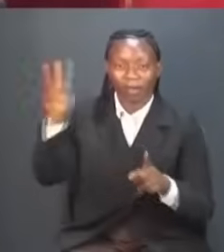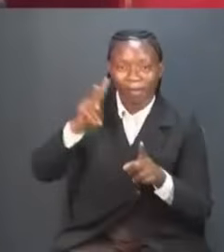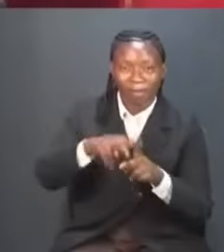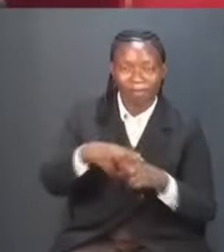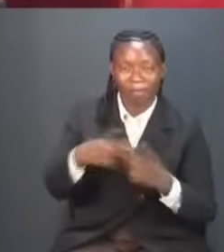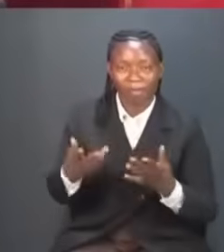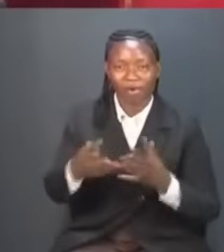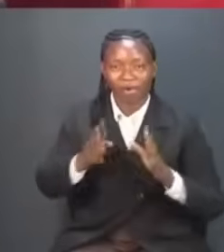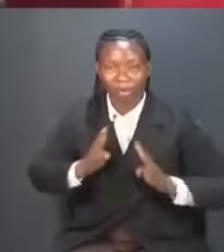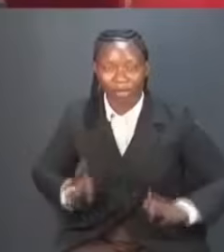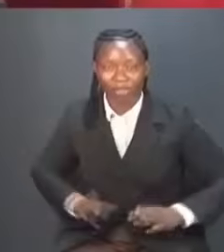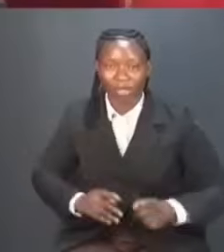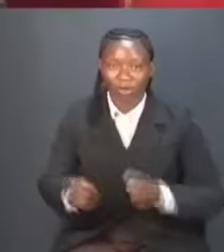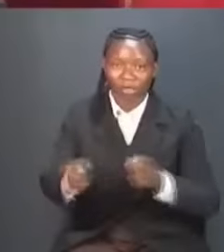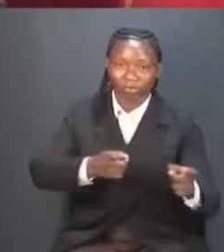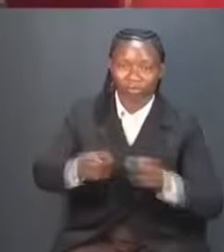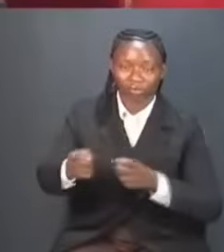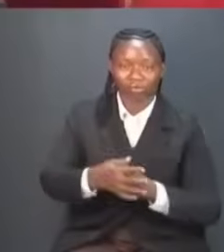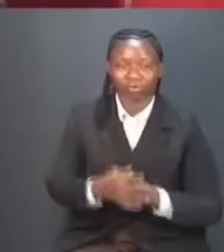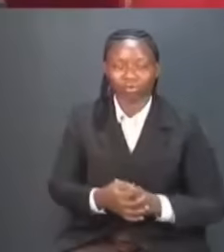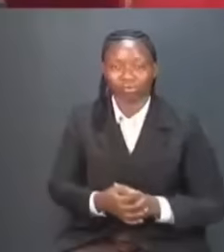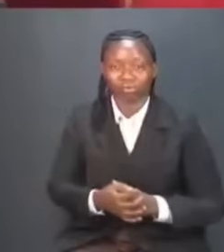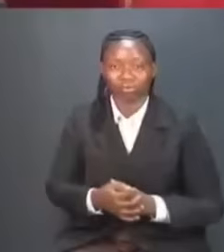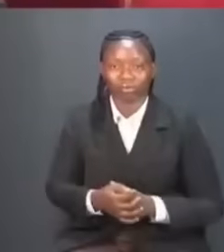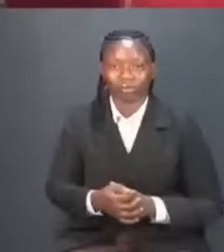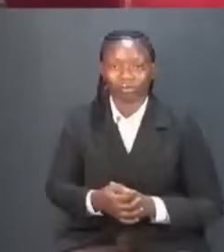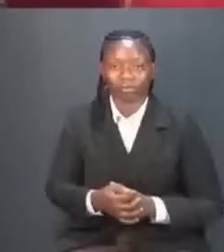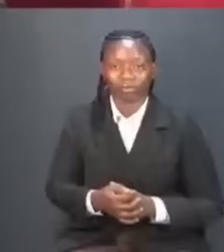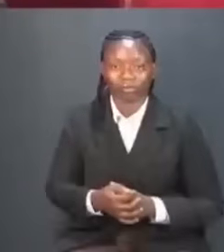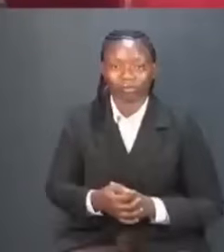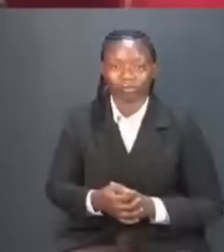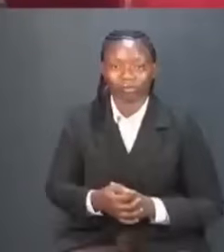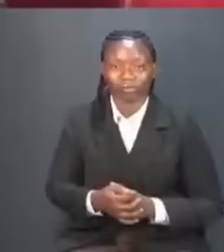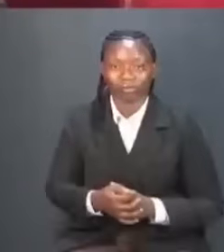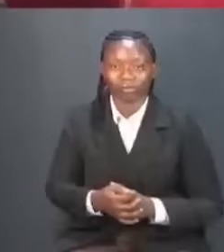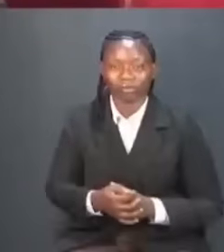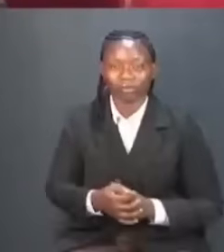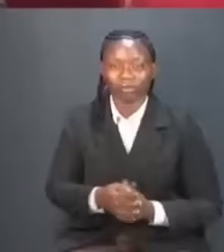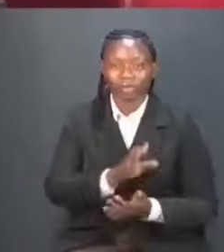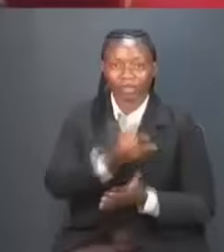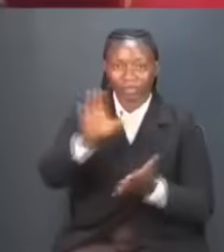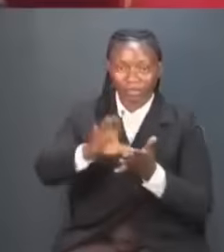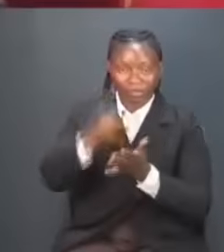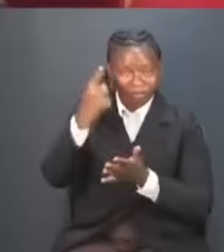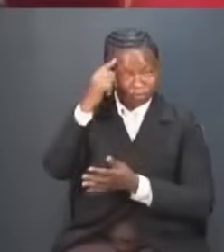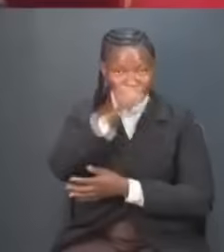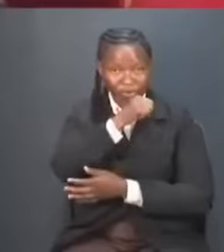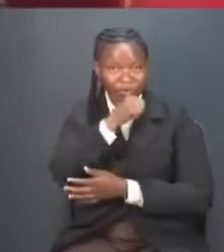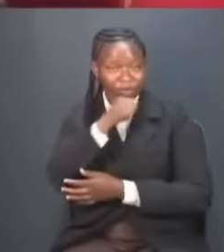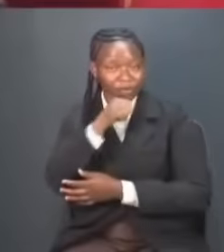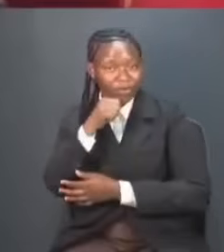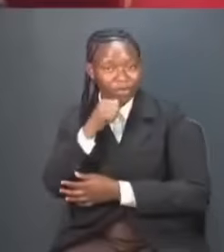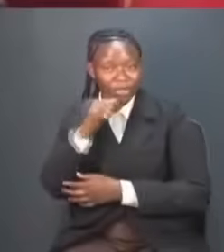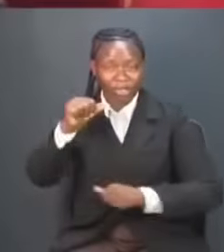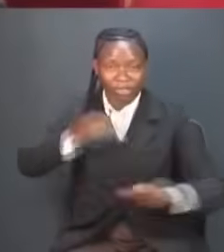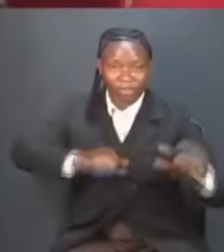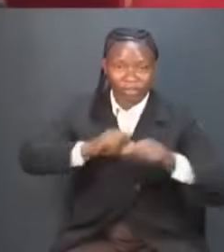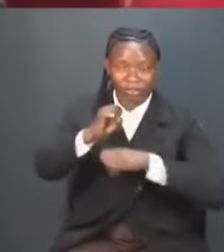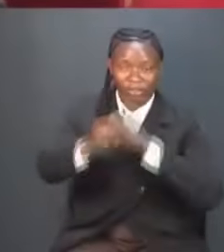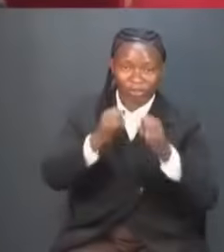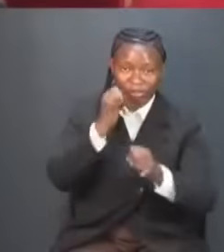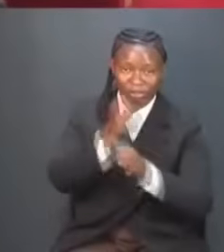biological control. Coordinate with FAO, Center for Agriculture and Bioscience International,